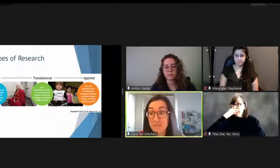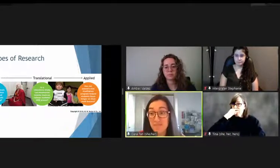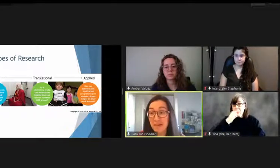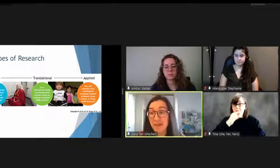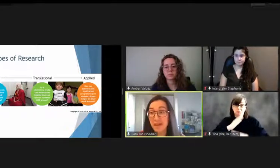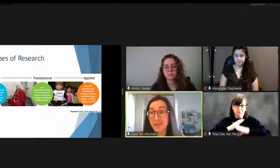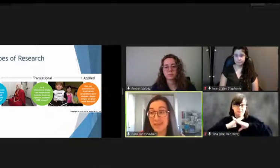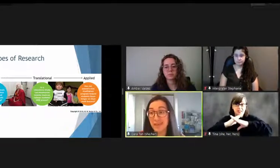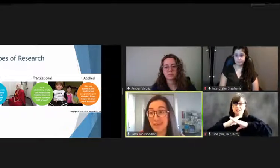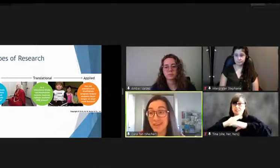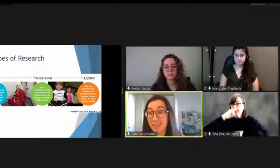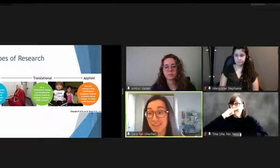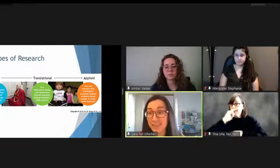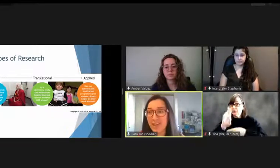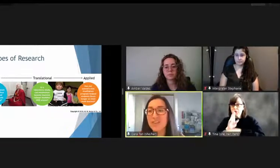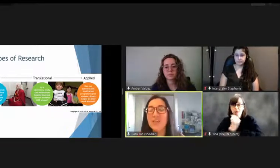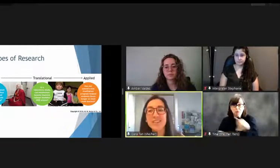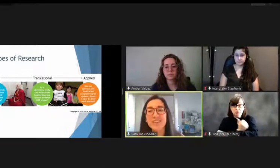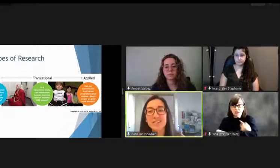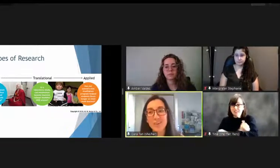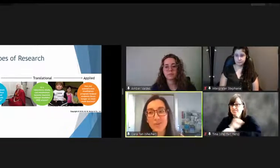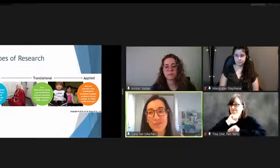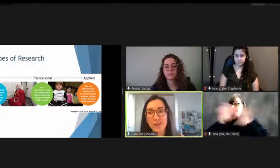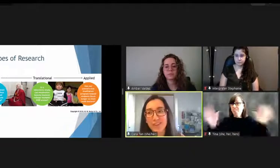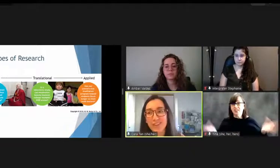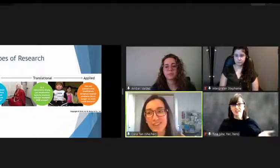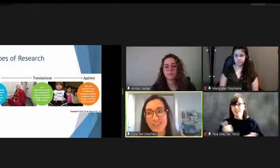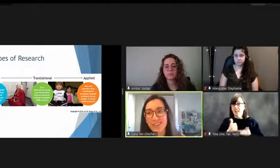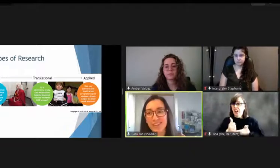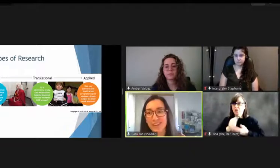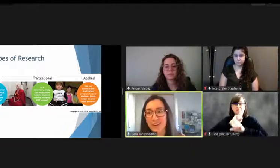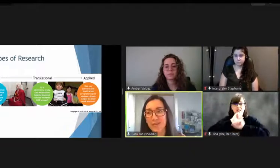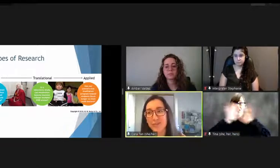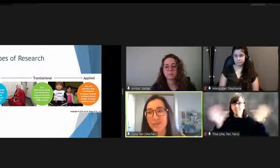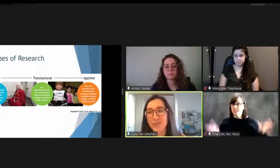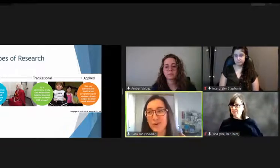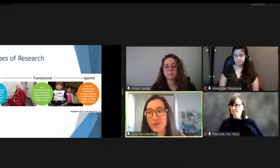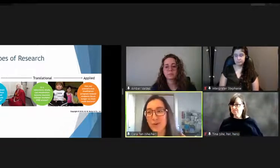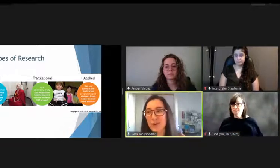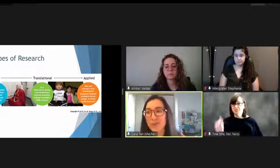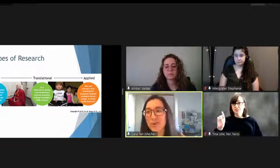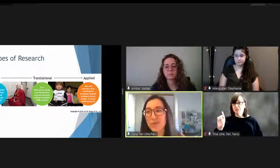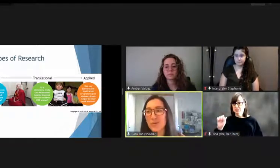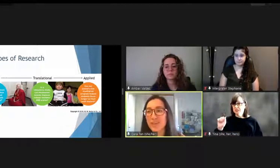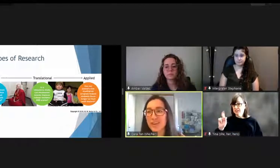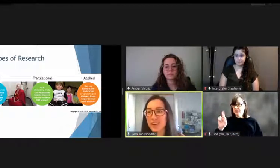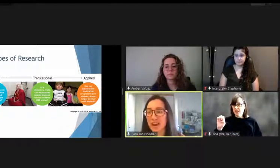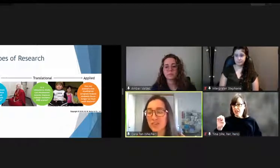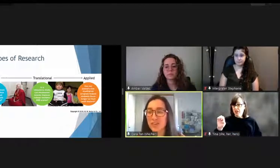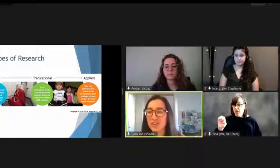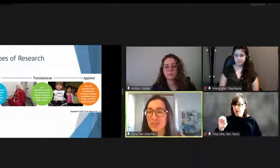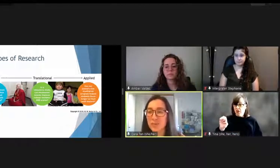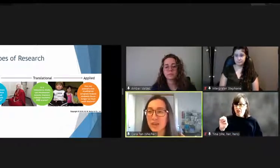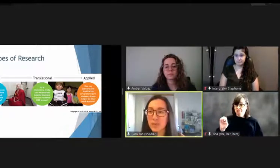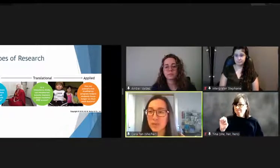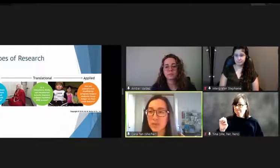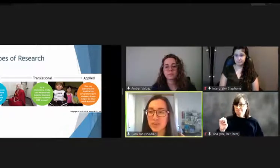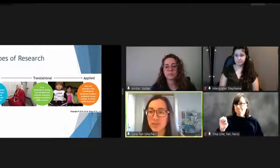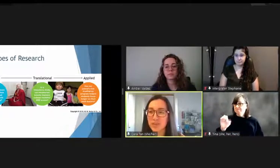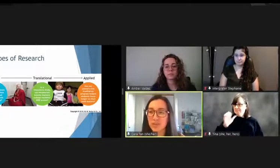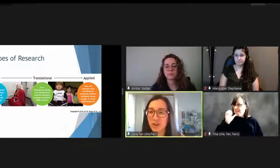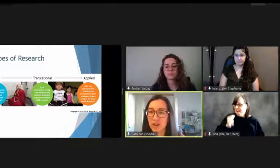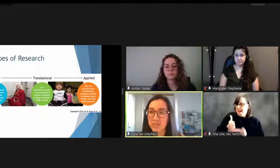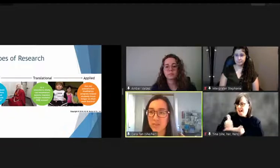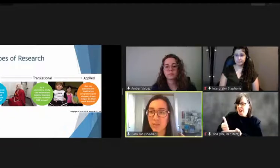drugs. It did nothing. In fact, one of the only things that they found from the DARE program was that it actually just made